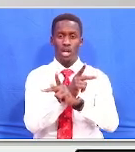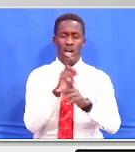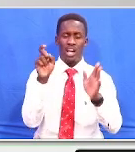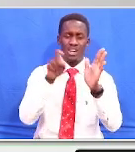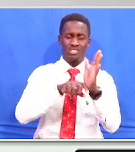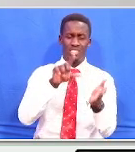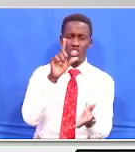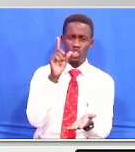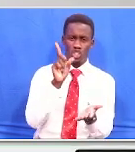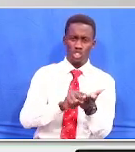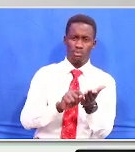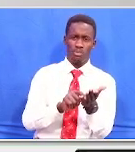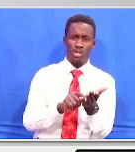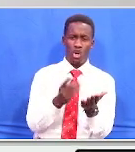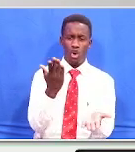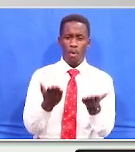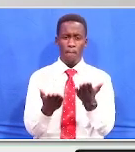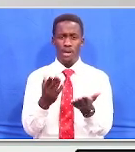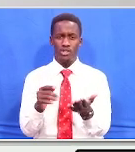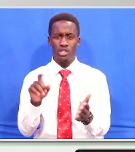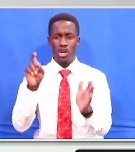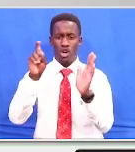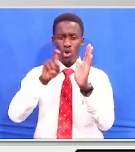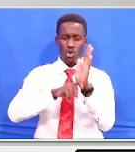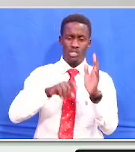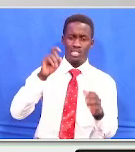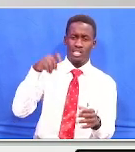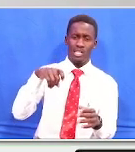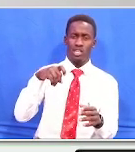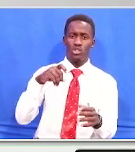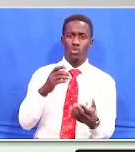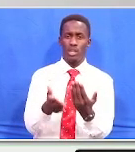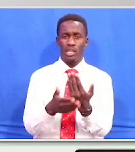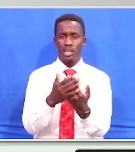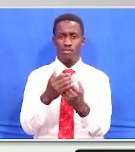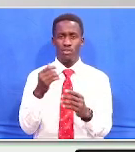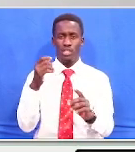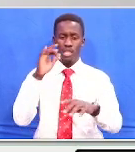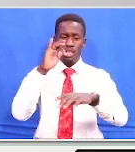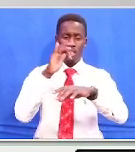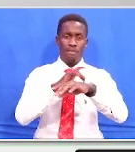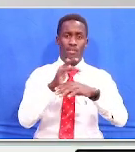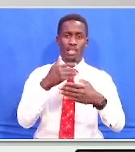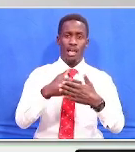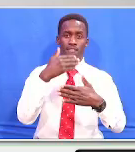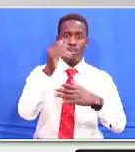costs and the investments required to address the consequences, the long-standing consequences of incidents of violence.